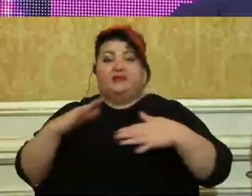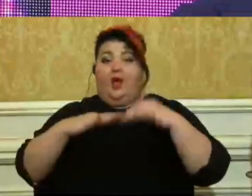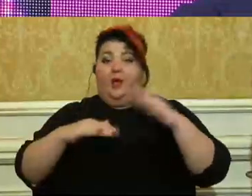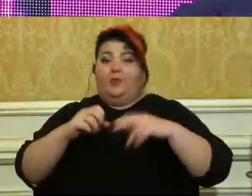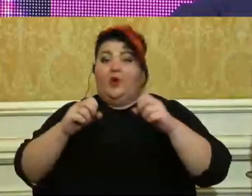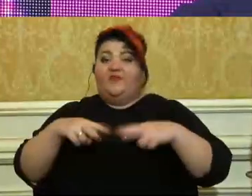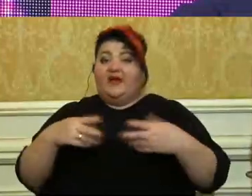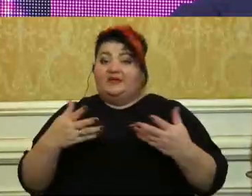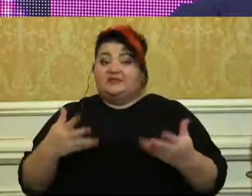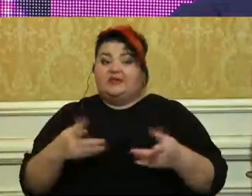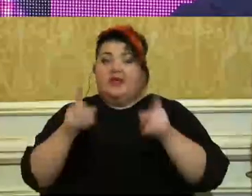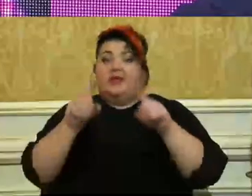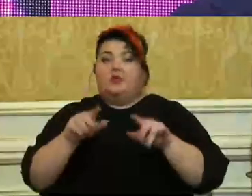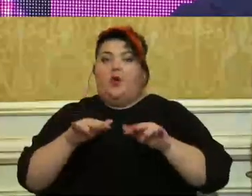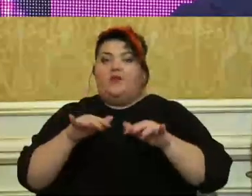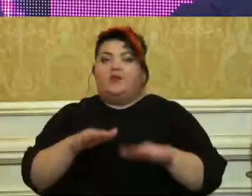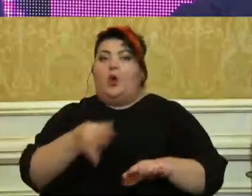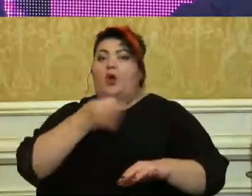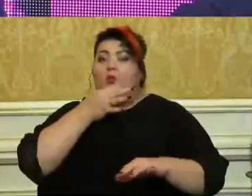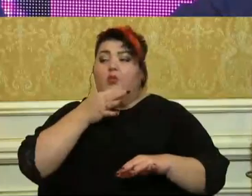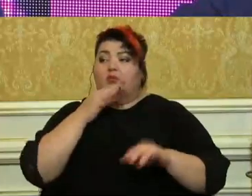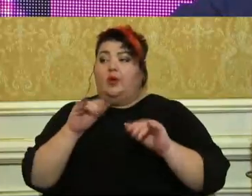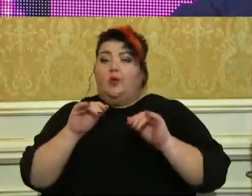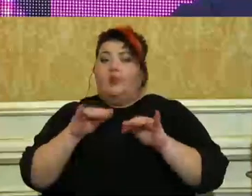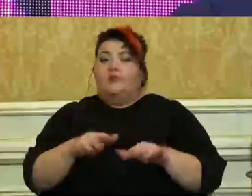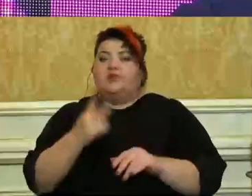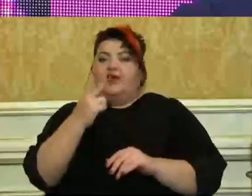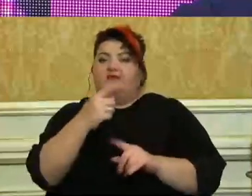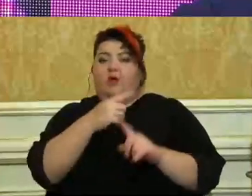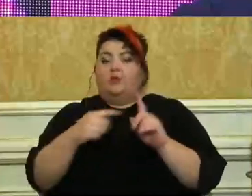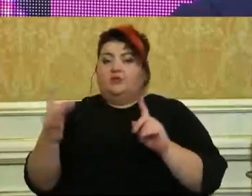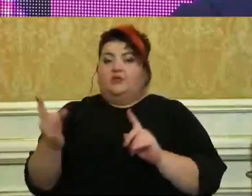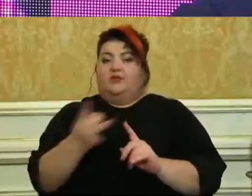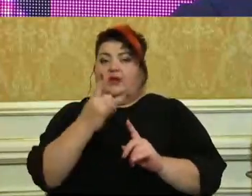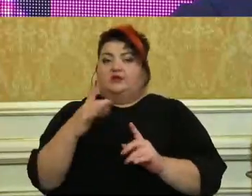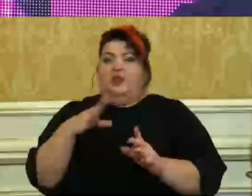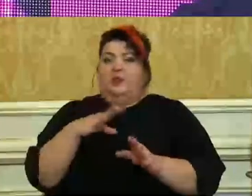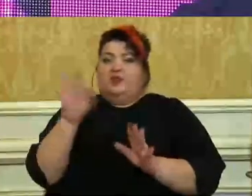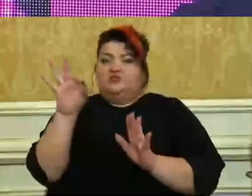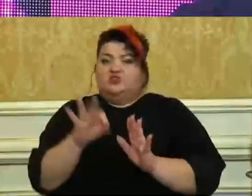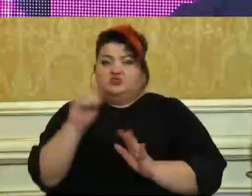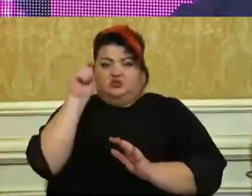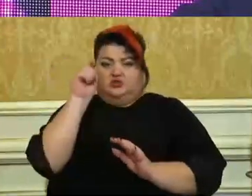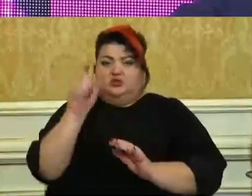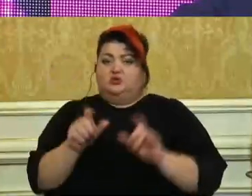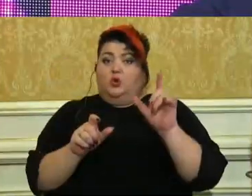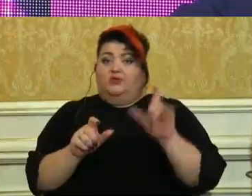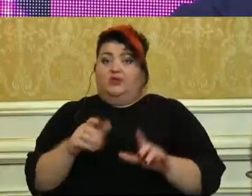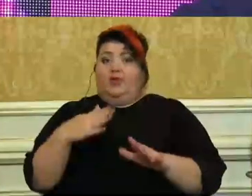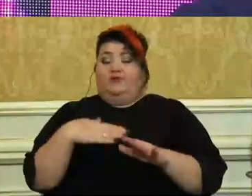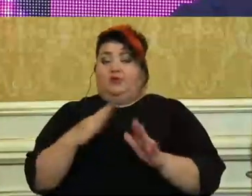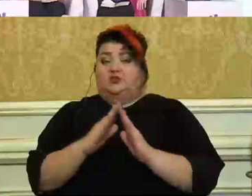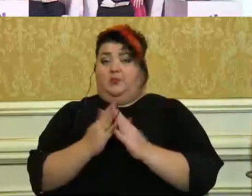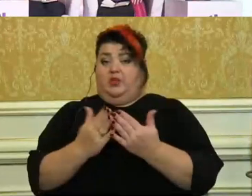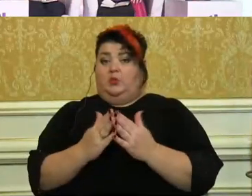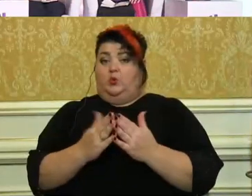the representatives of the different specialities, well, the role of